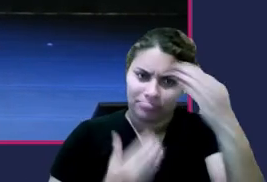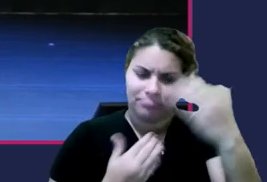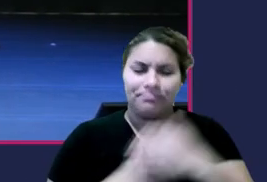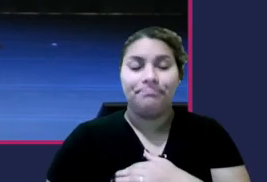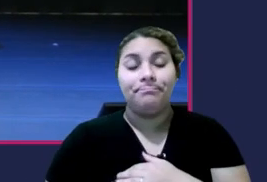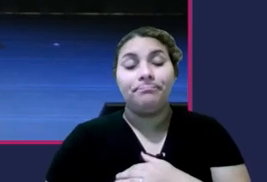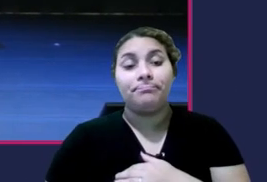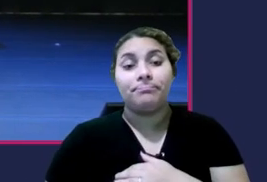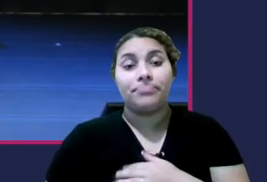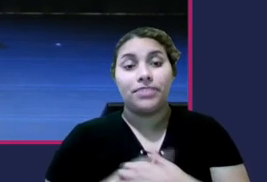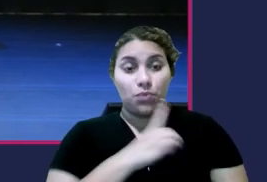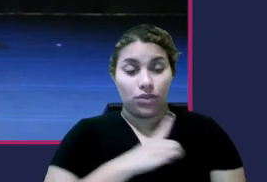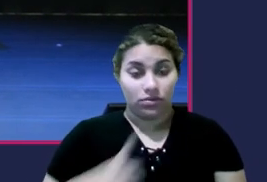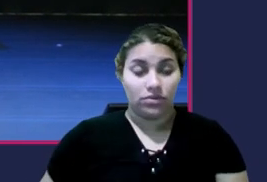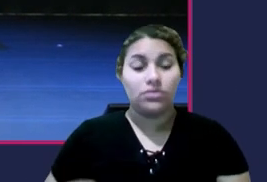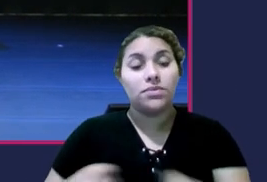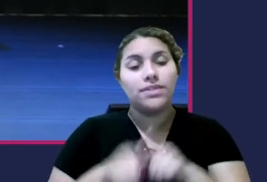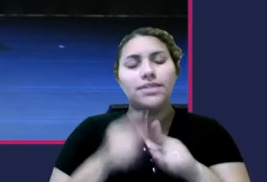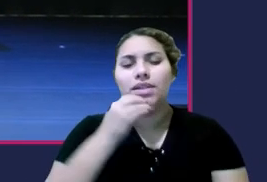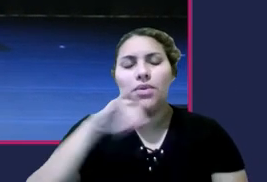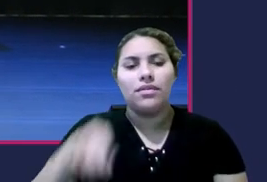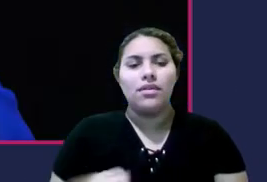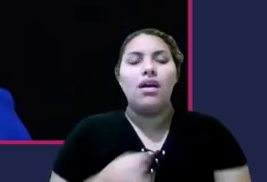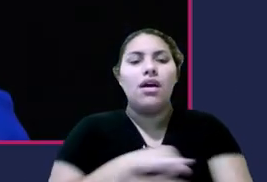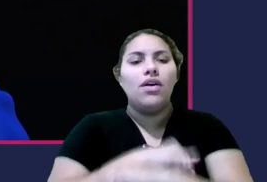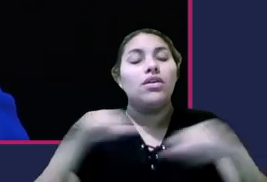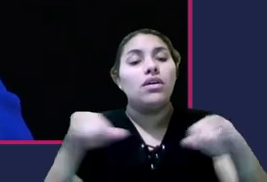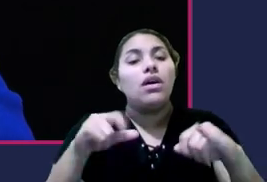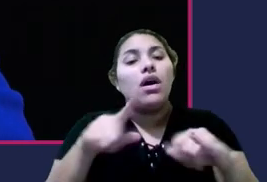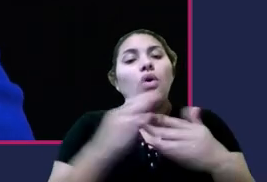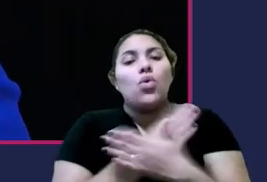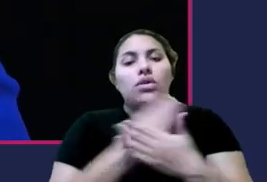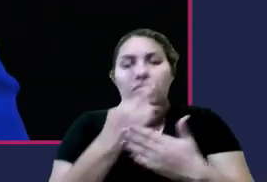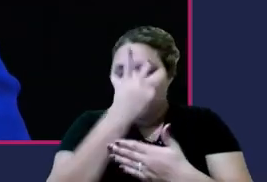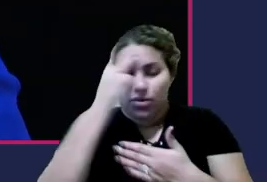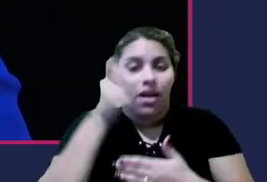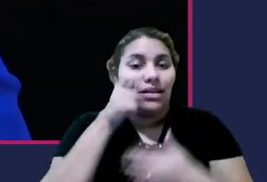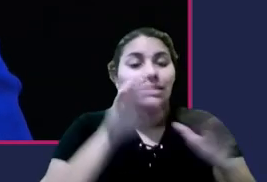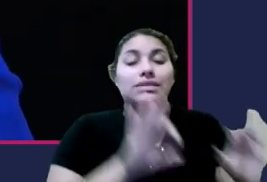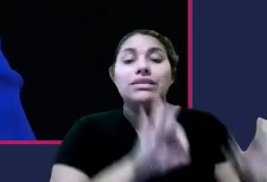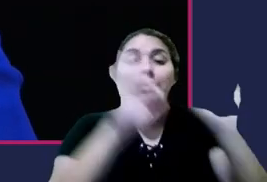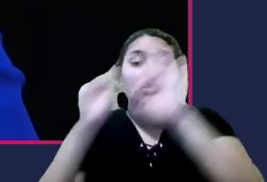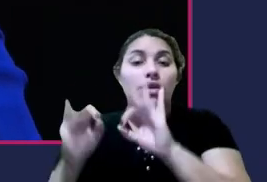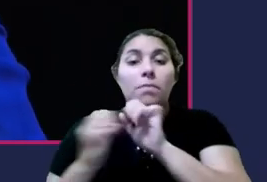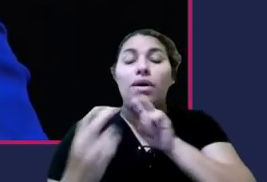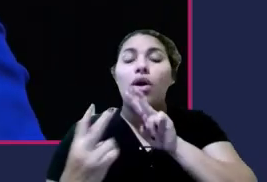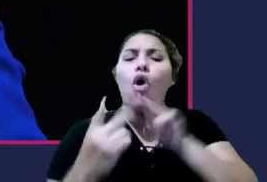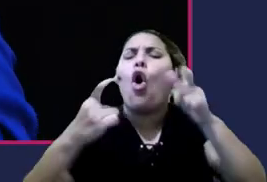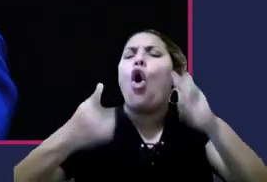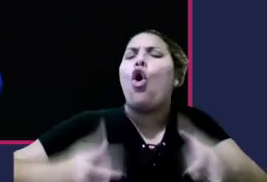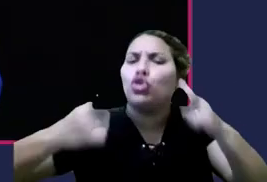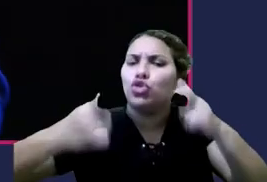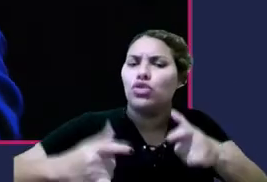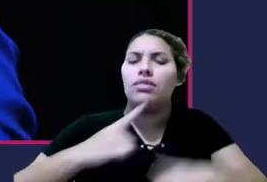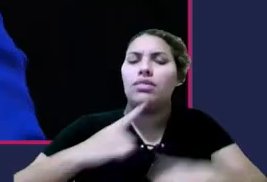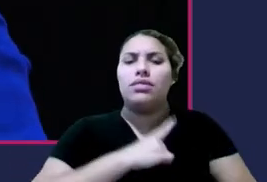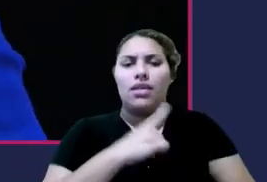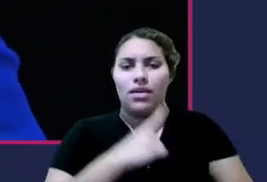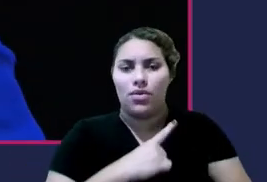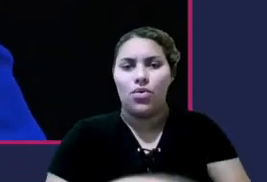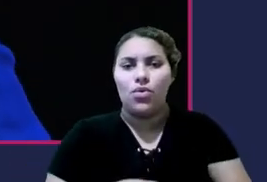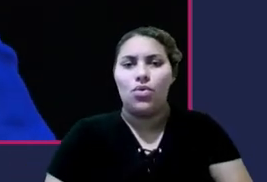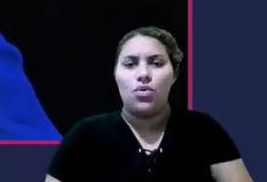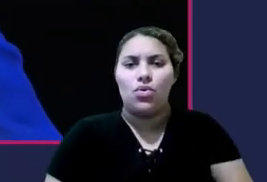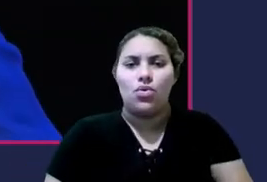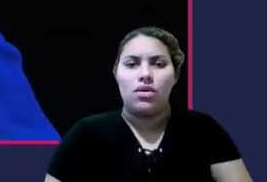health to most vulnerable populations. And like for us who are watching us and wants to